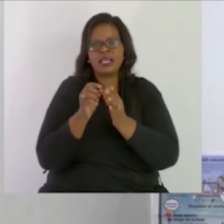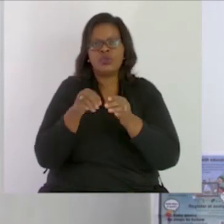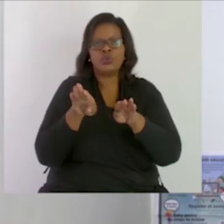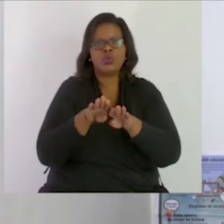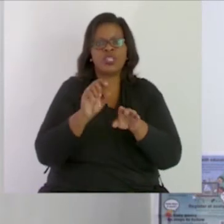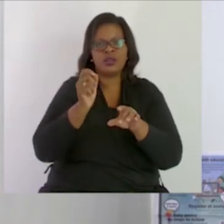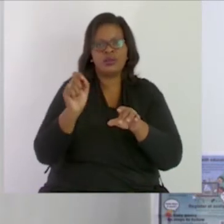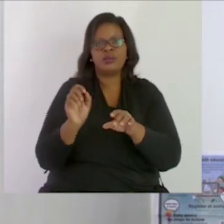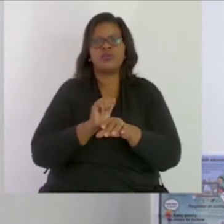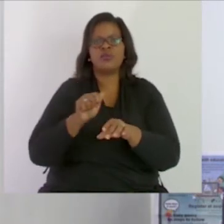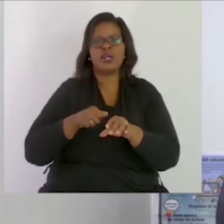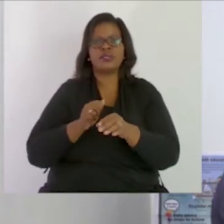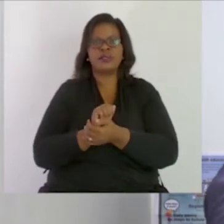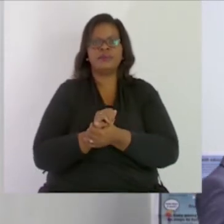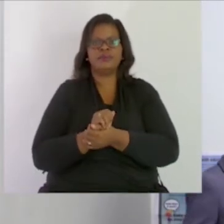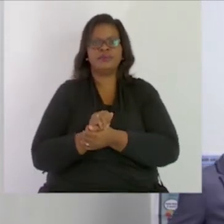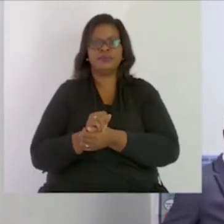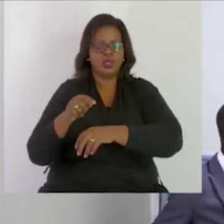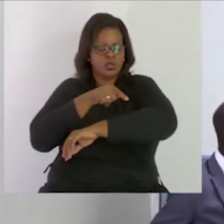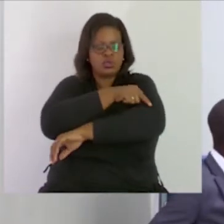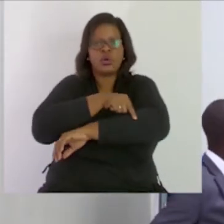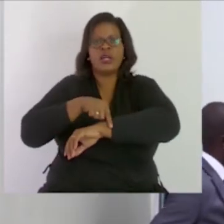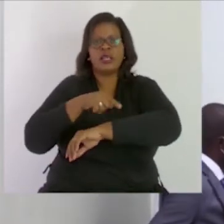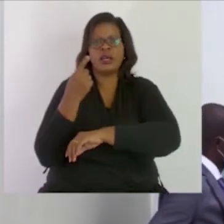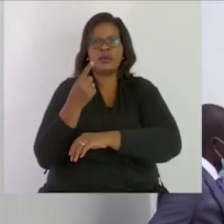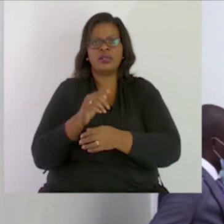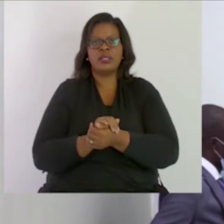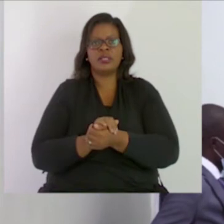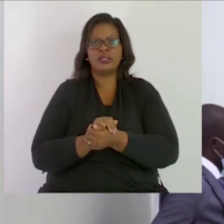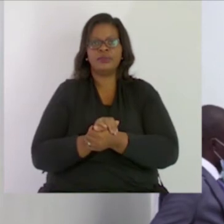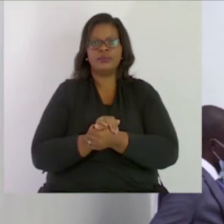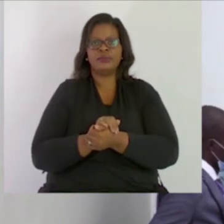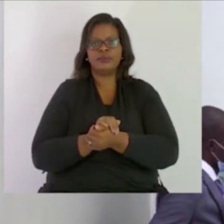even numbers? Just underline them.